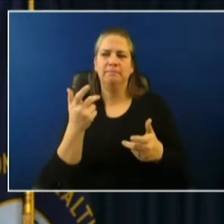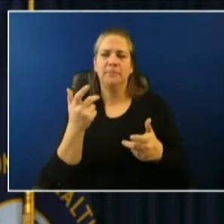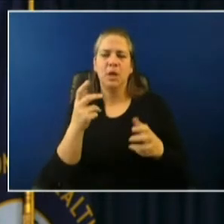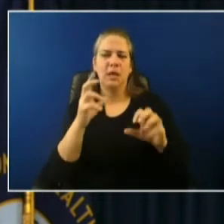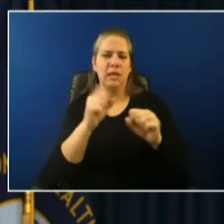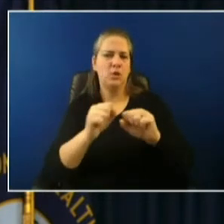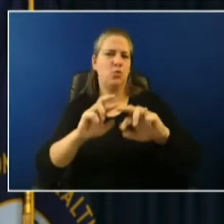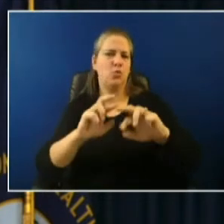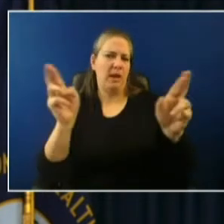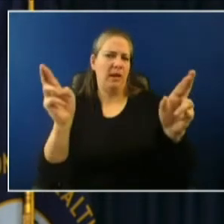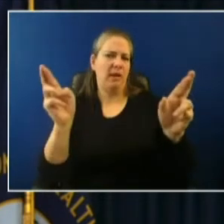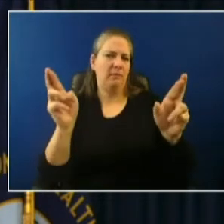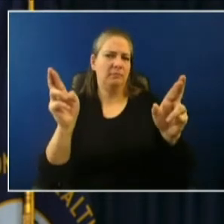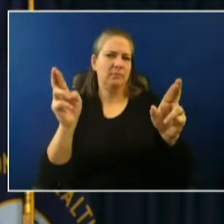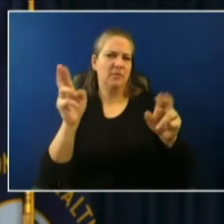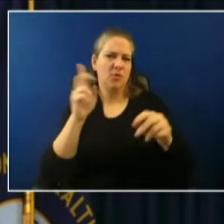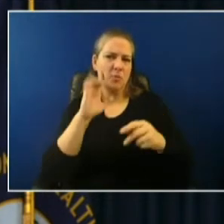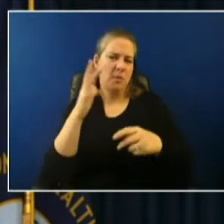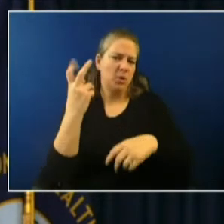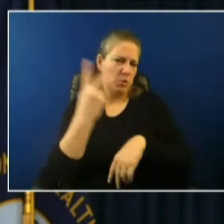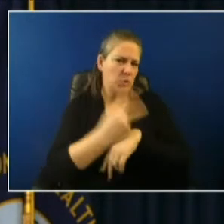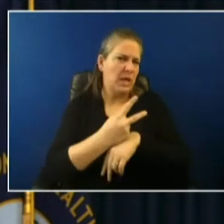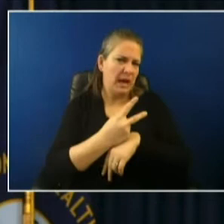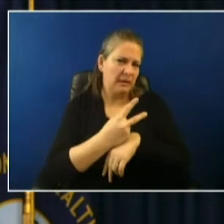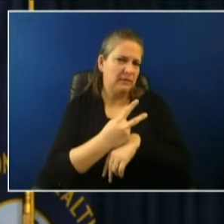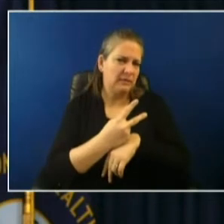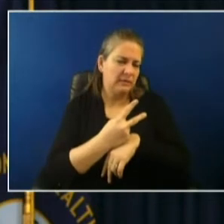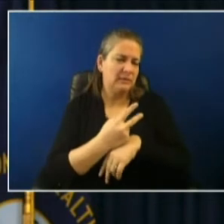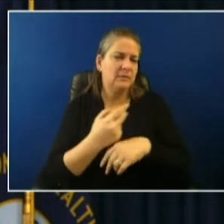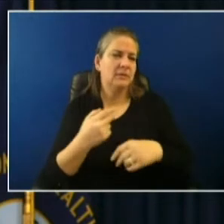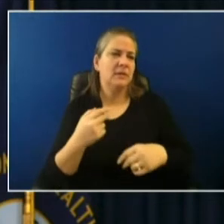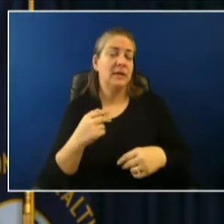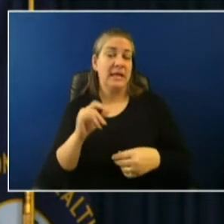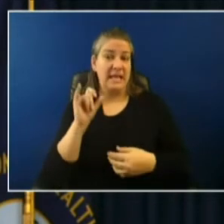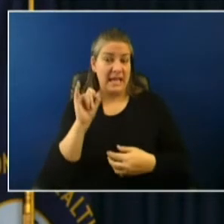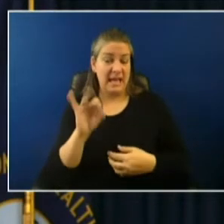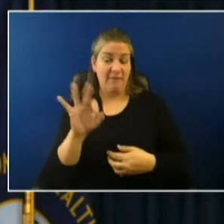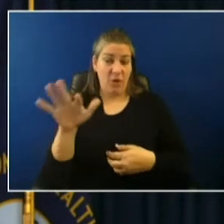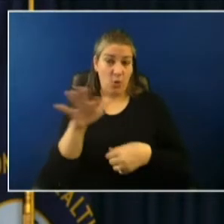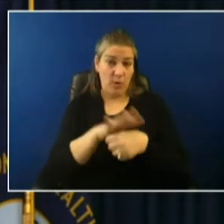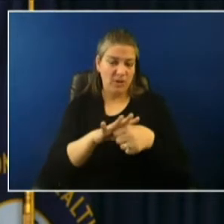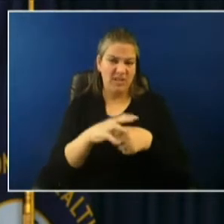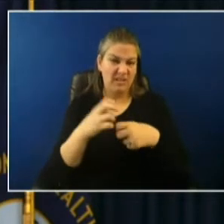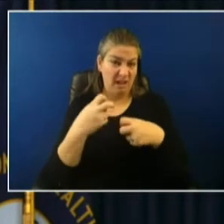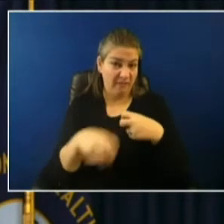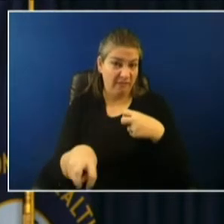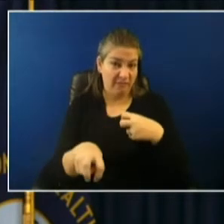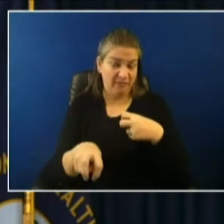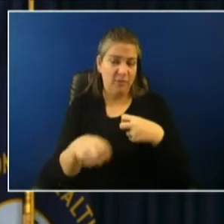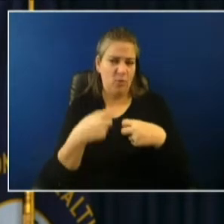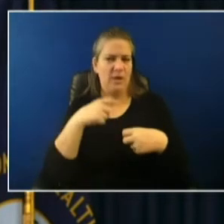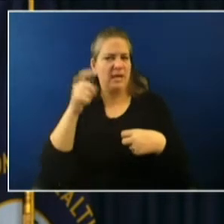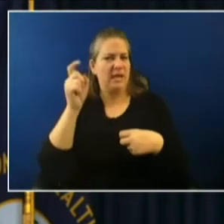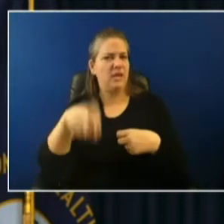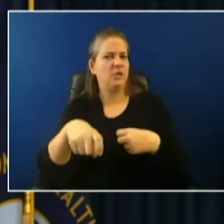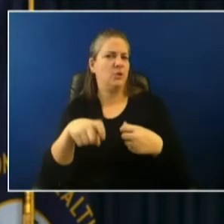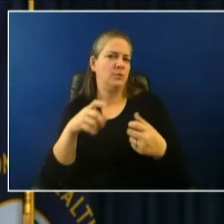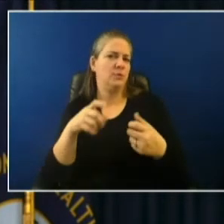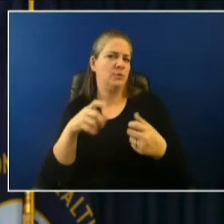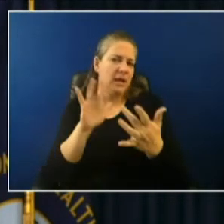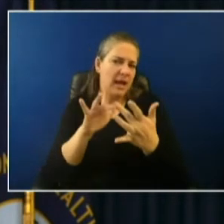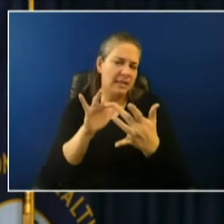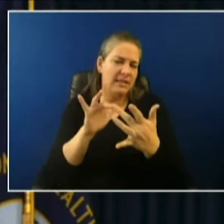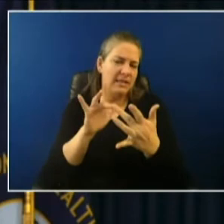for a couple days. And if in their region it's tougher than that, we'll need to be in contact, get them to one of those